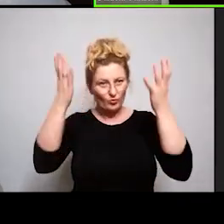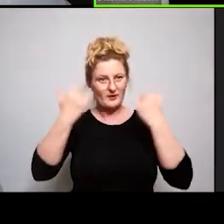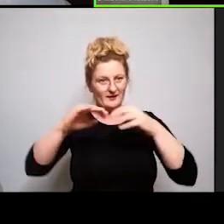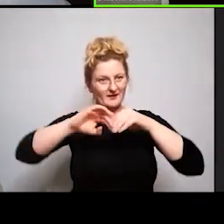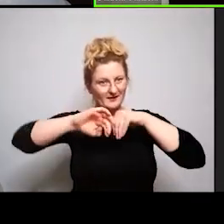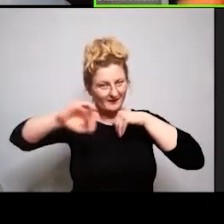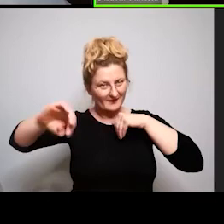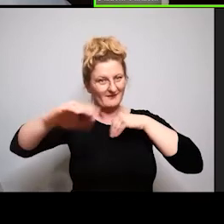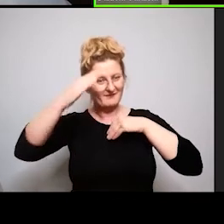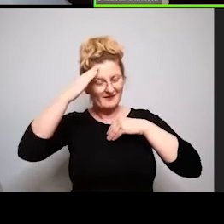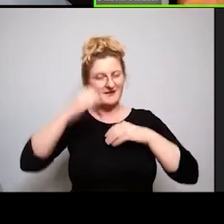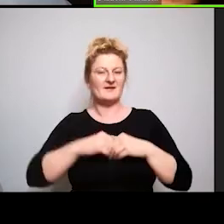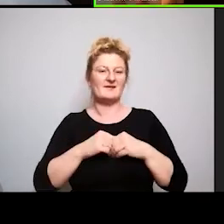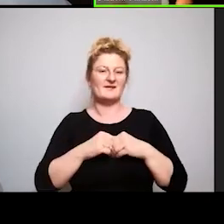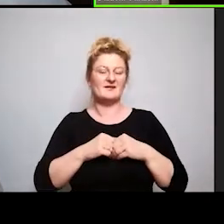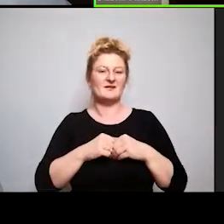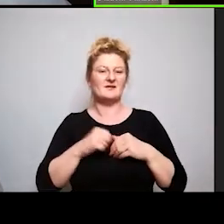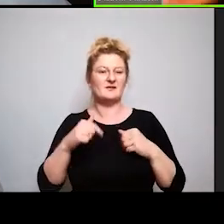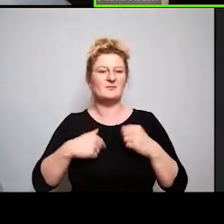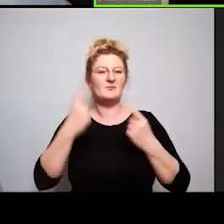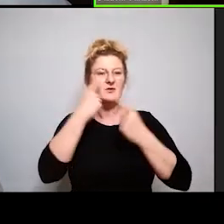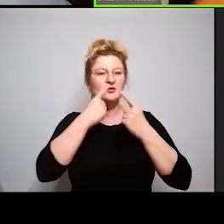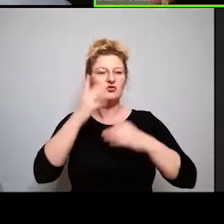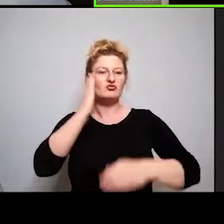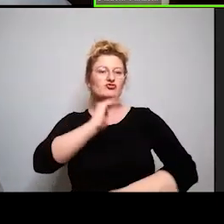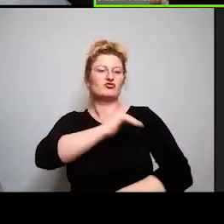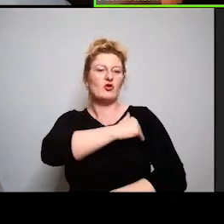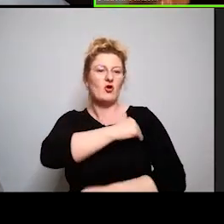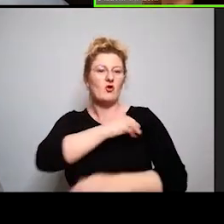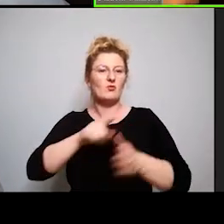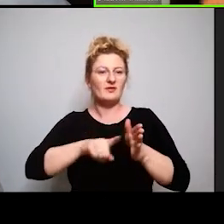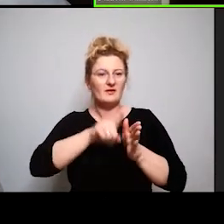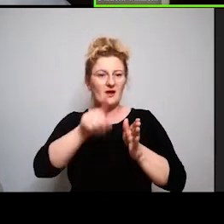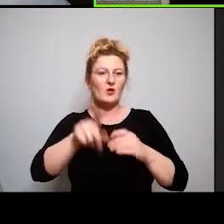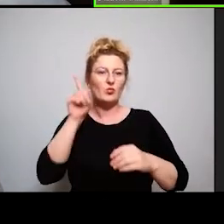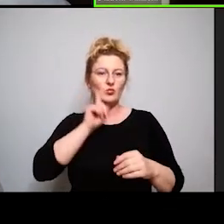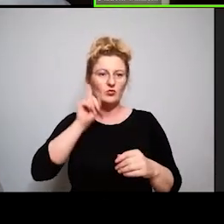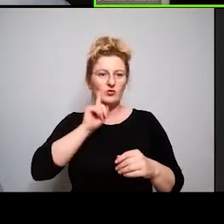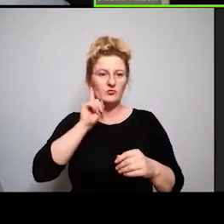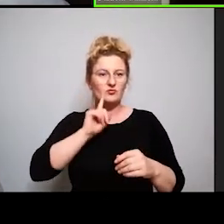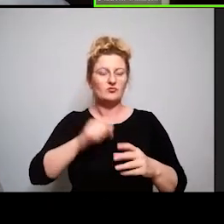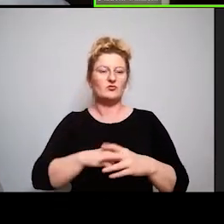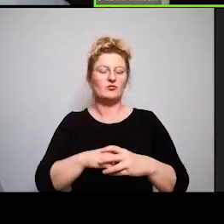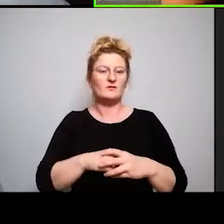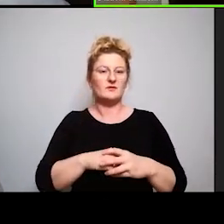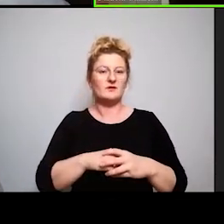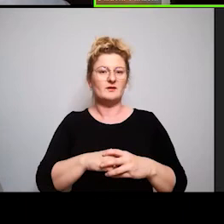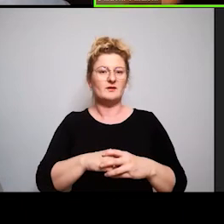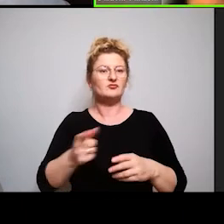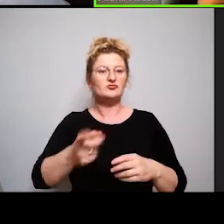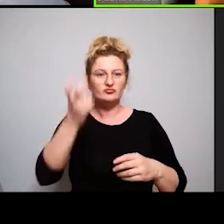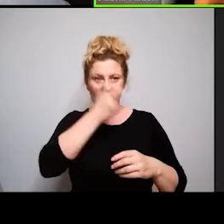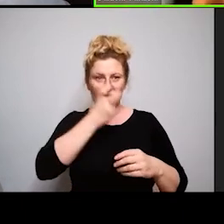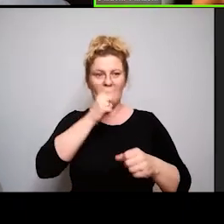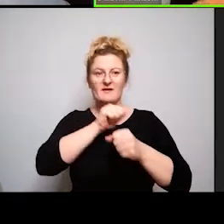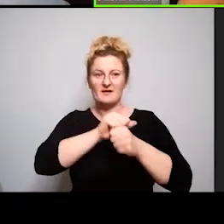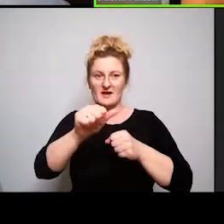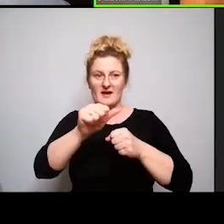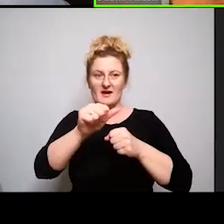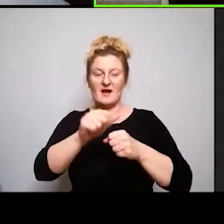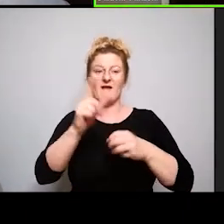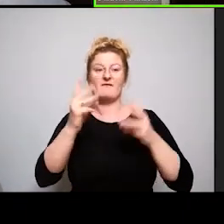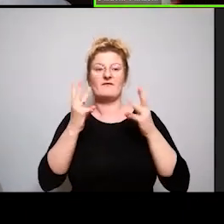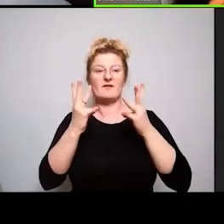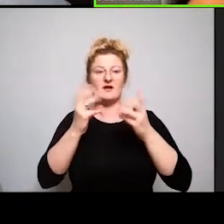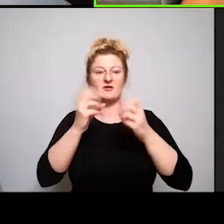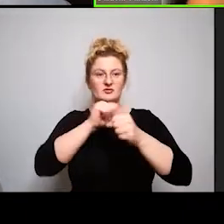these schools for boys or changing masculinities. But on the other hand, it's also important to have women so they